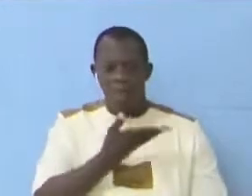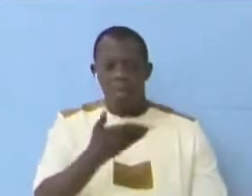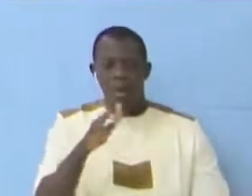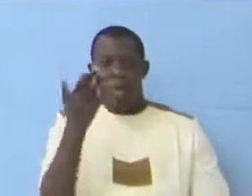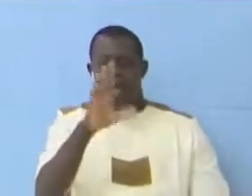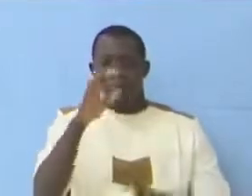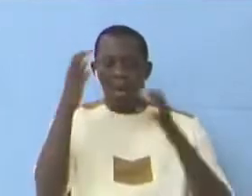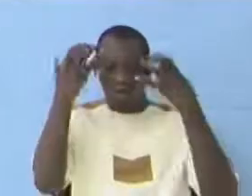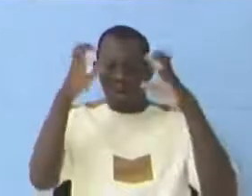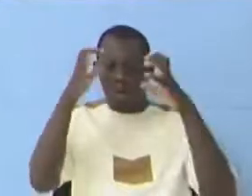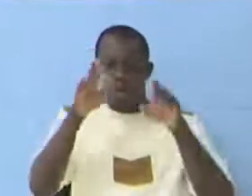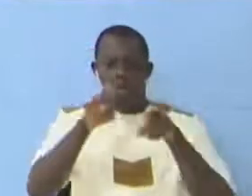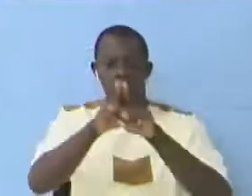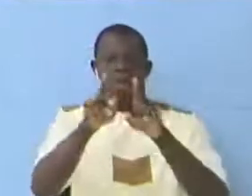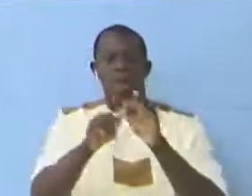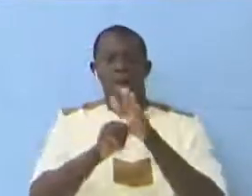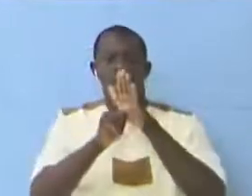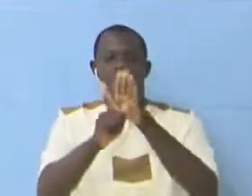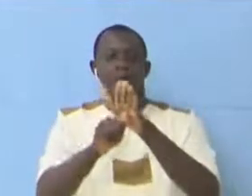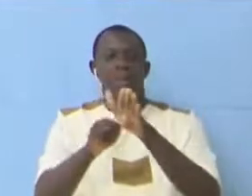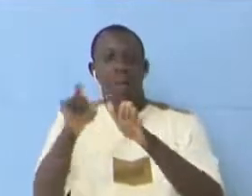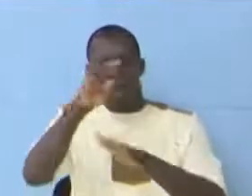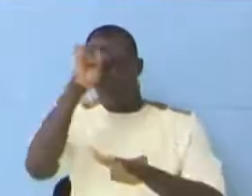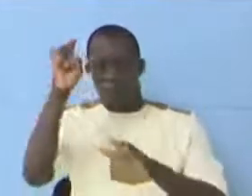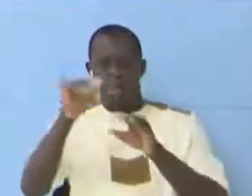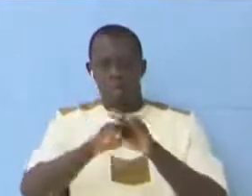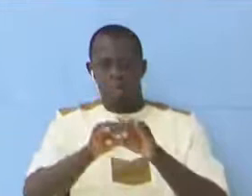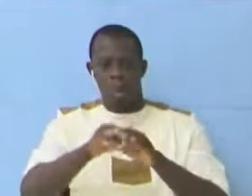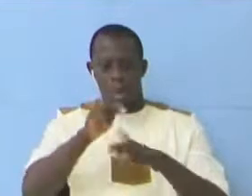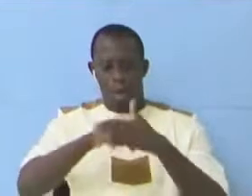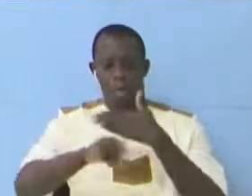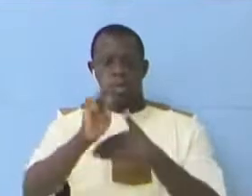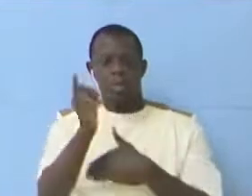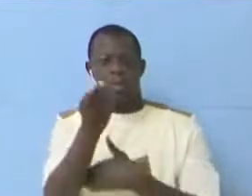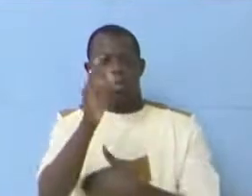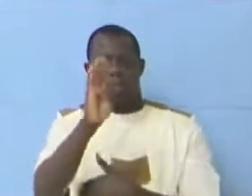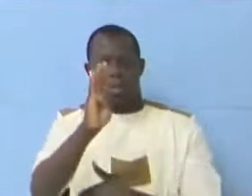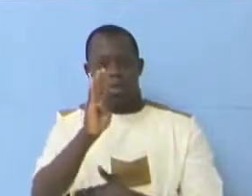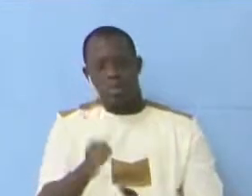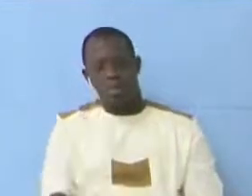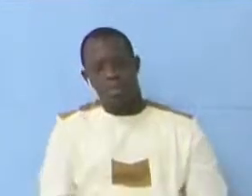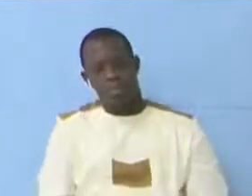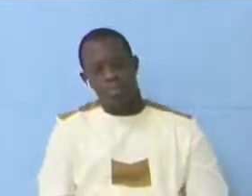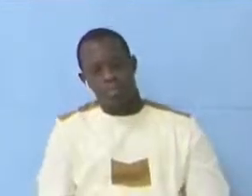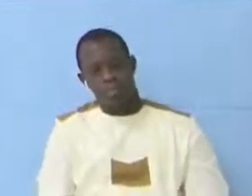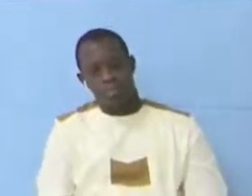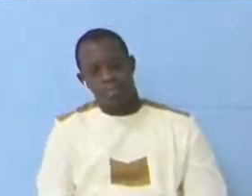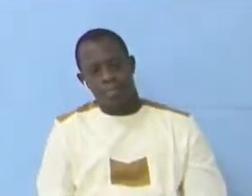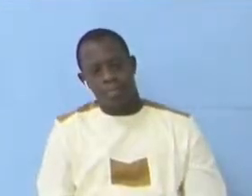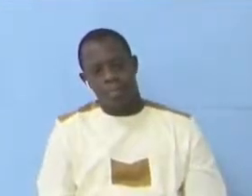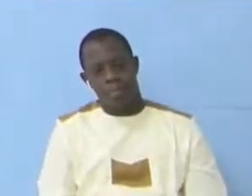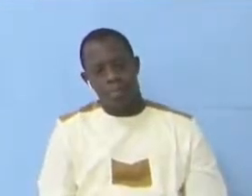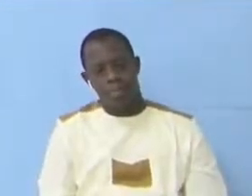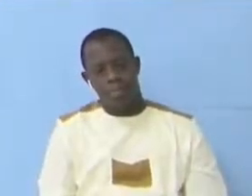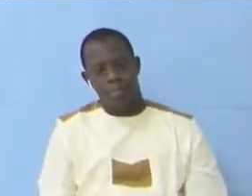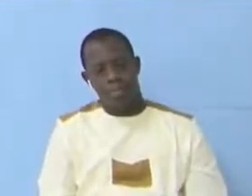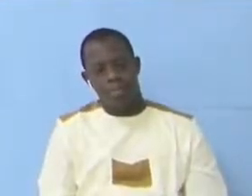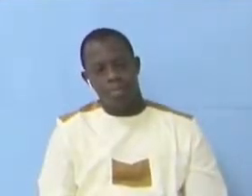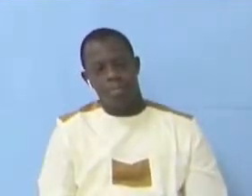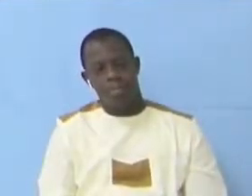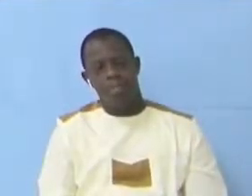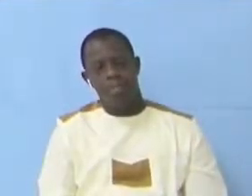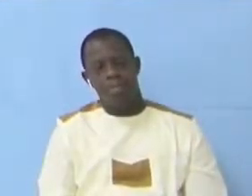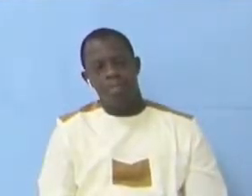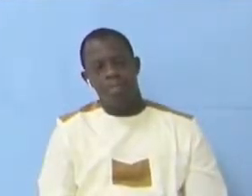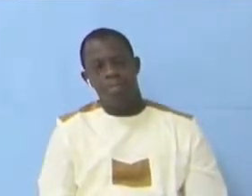with the embassy staff in Bissau. ci la ma laaj ndax dama am benn jafe-jafe boo xam ne ni am naa ko ak ñuy liggéey ci embassy bi ci